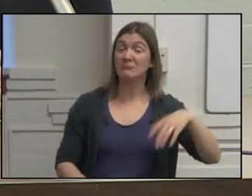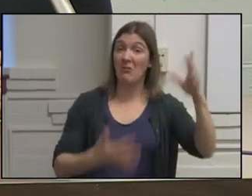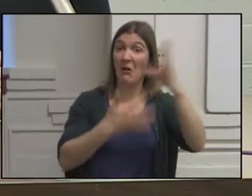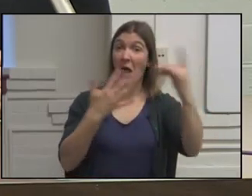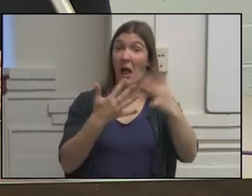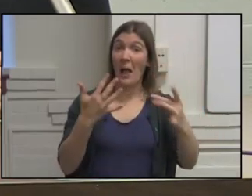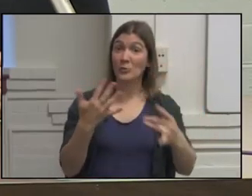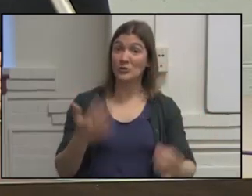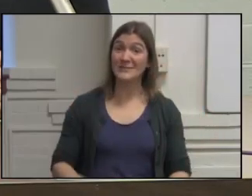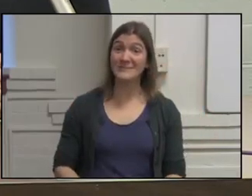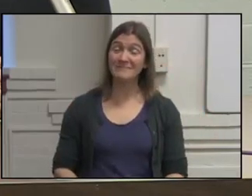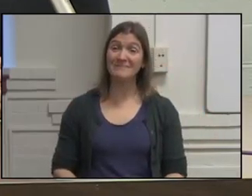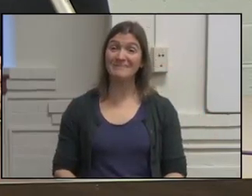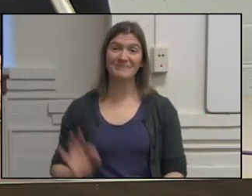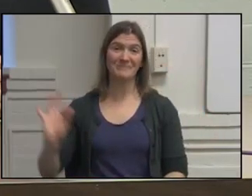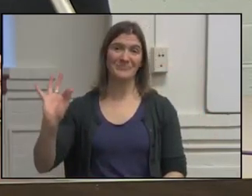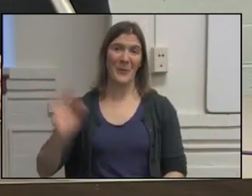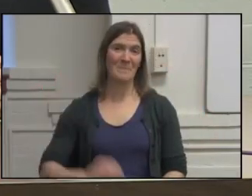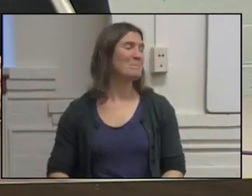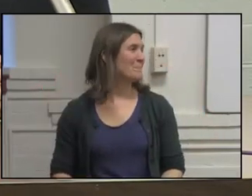non-alcoholic beverages as well.